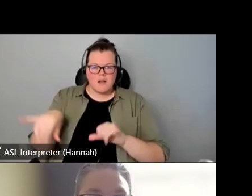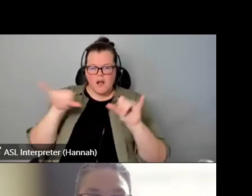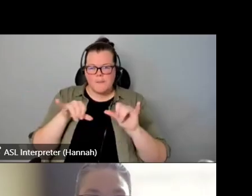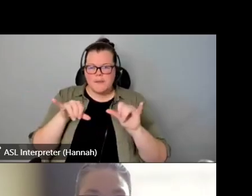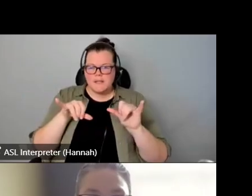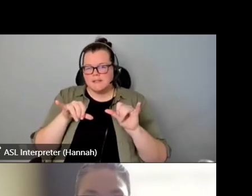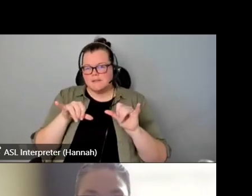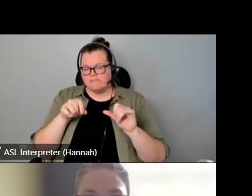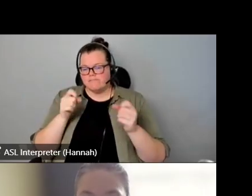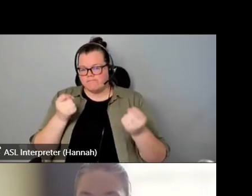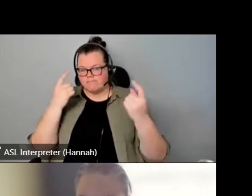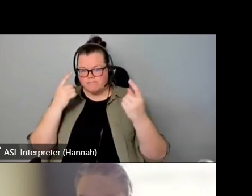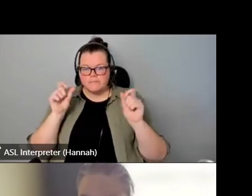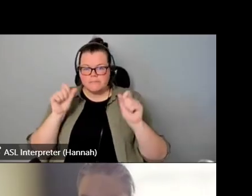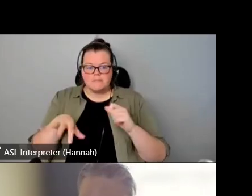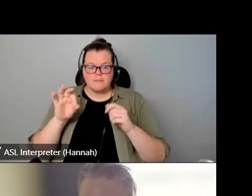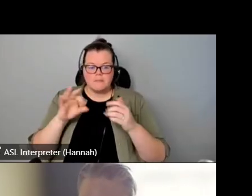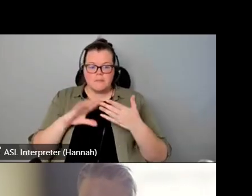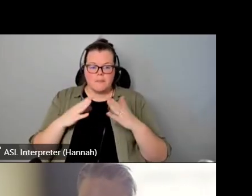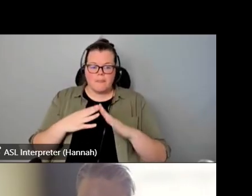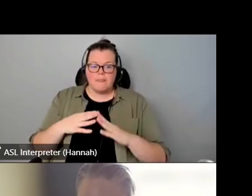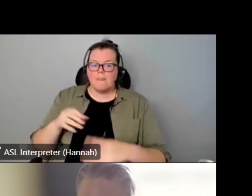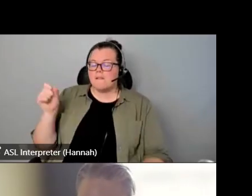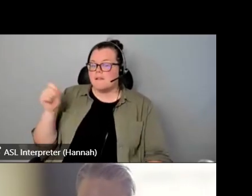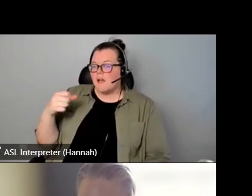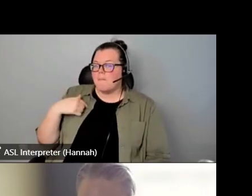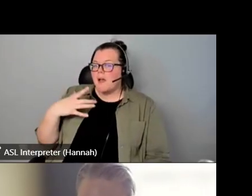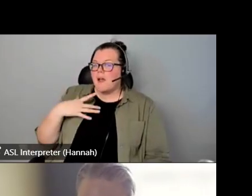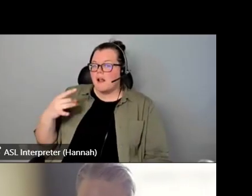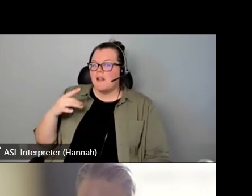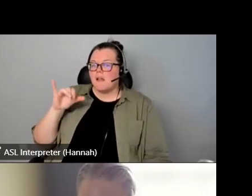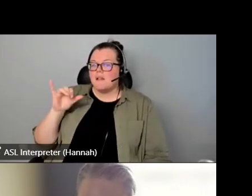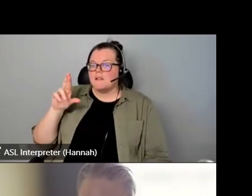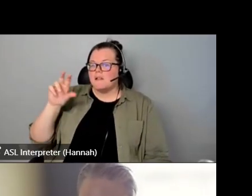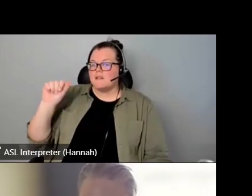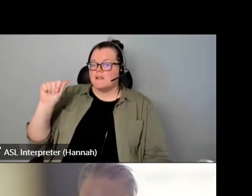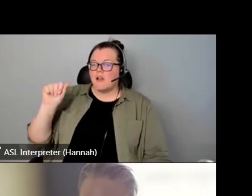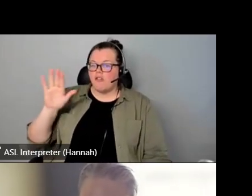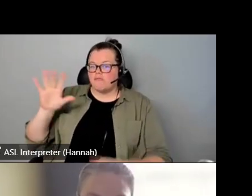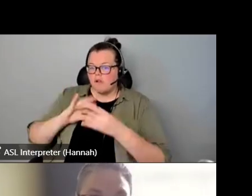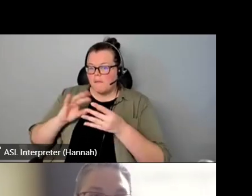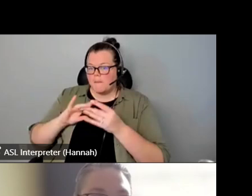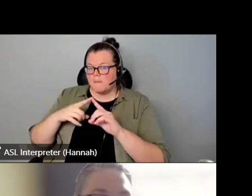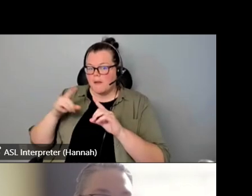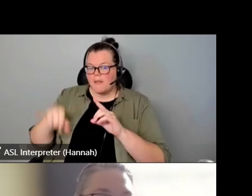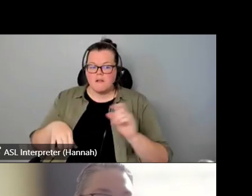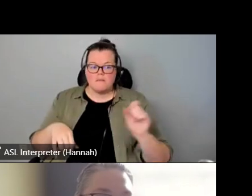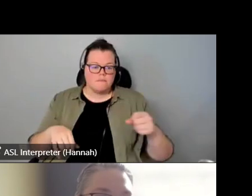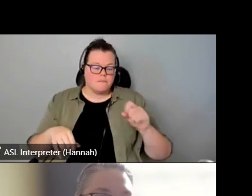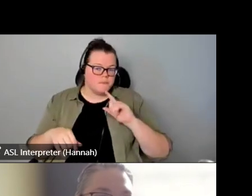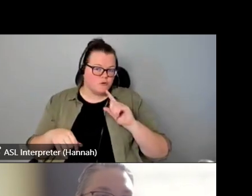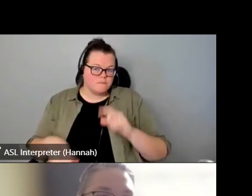community within these meetings. Yeah, and I will say I did like Sierra's comment about that. So Sure, absolutely.